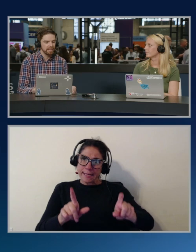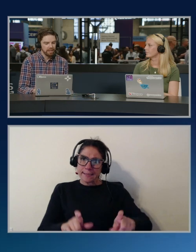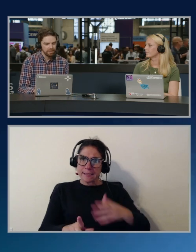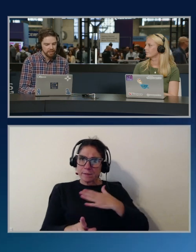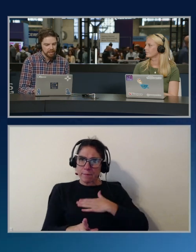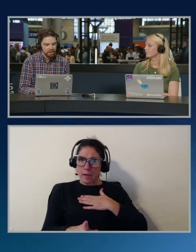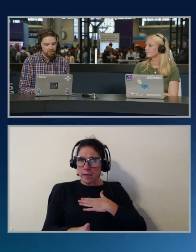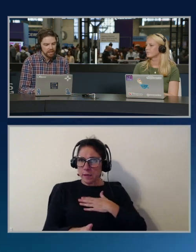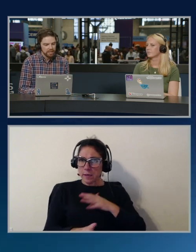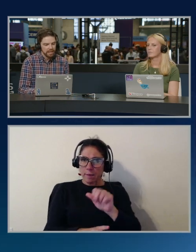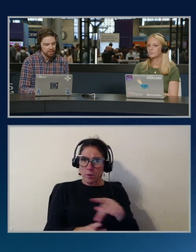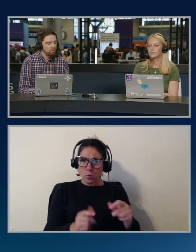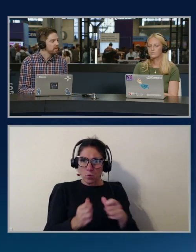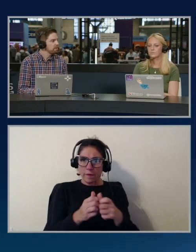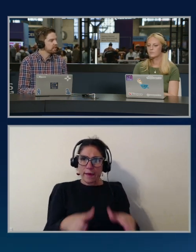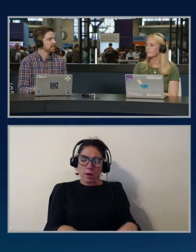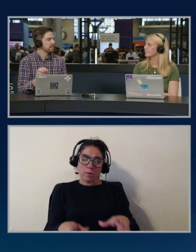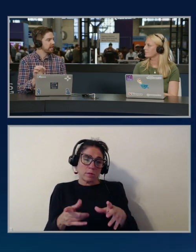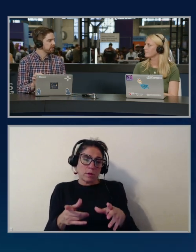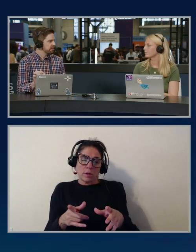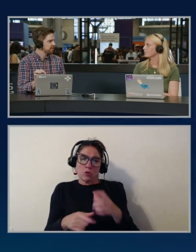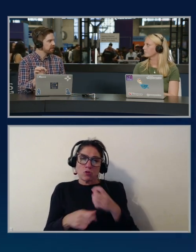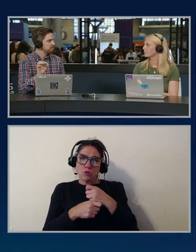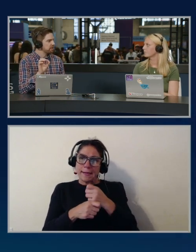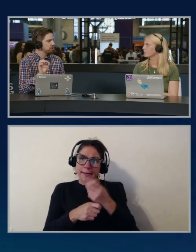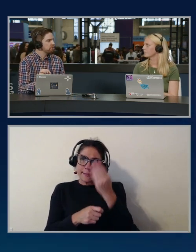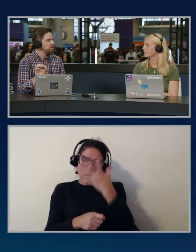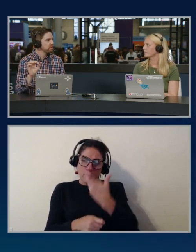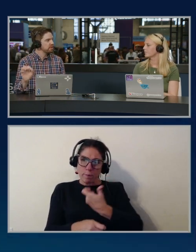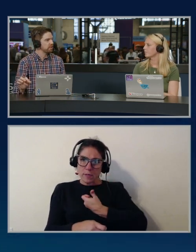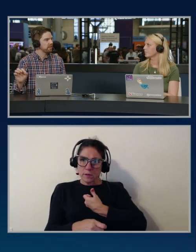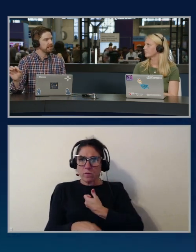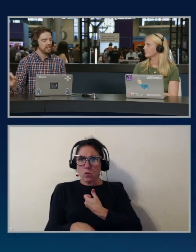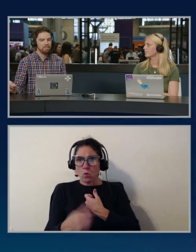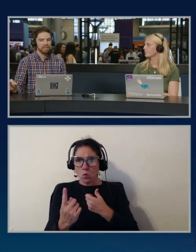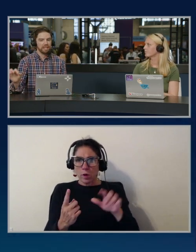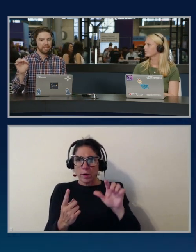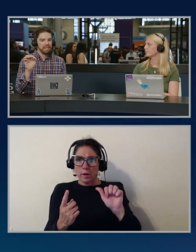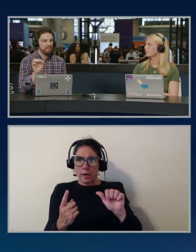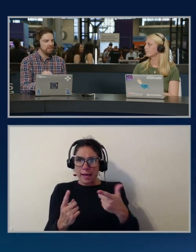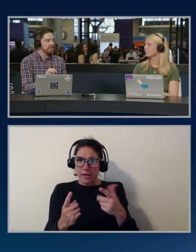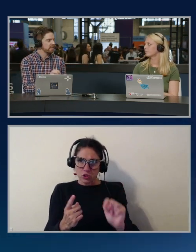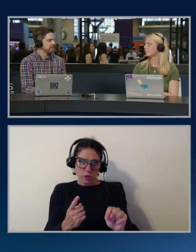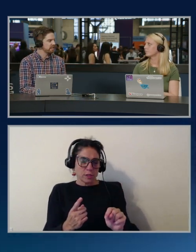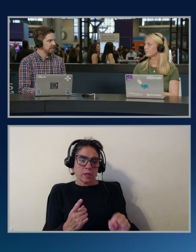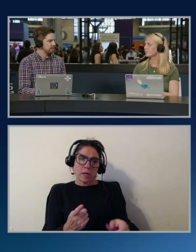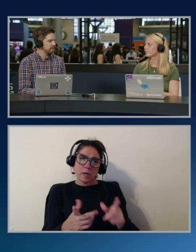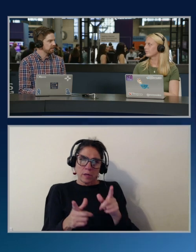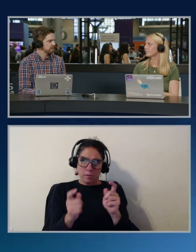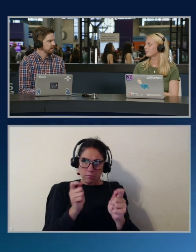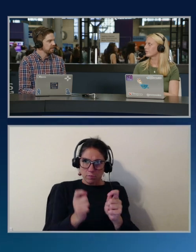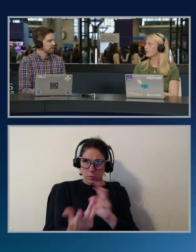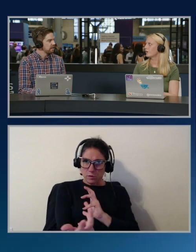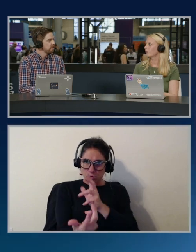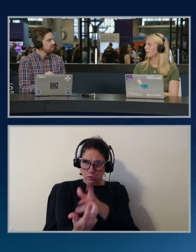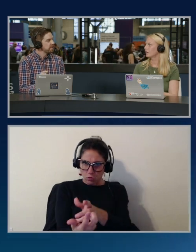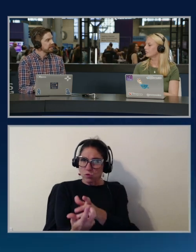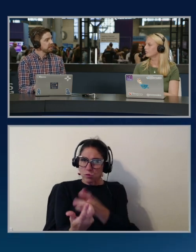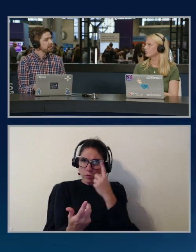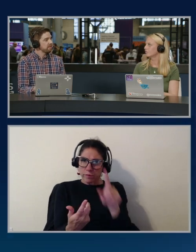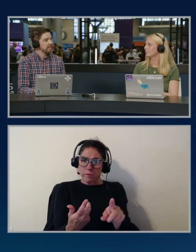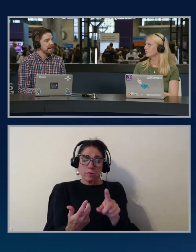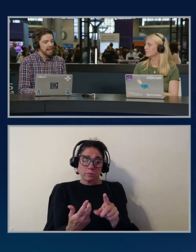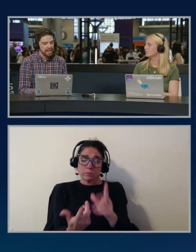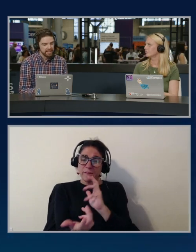data myself. Well, that's one particular agent that's been tuned to generate sample data that fits a schema. Okay. But